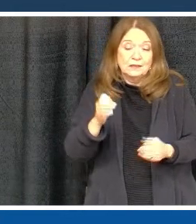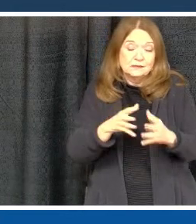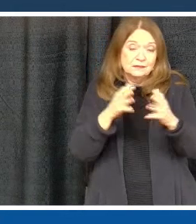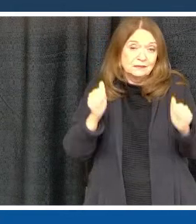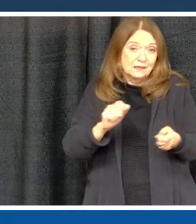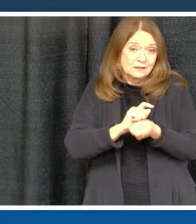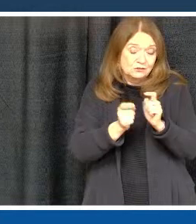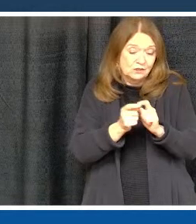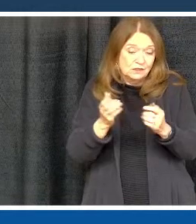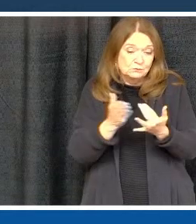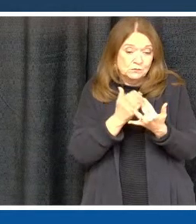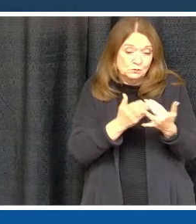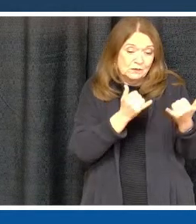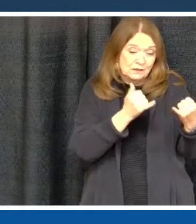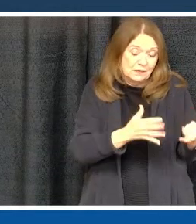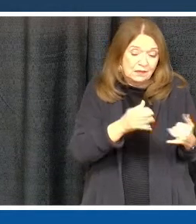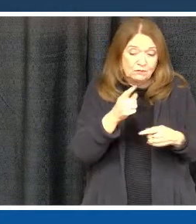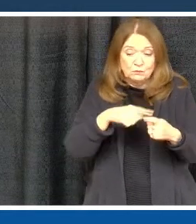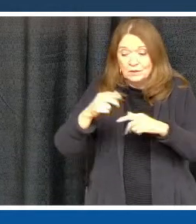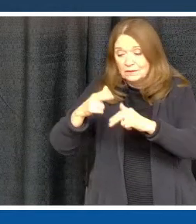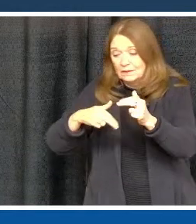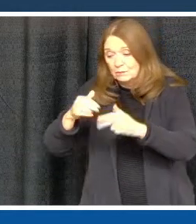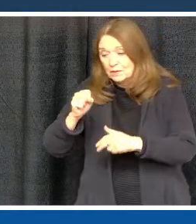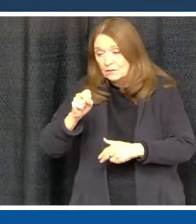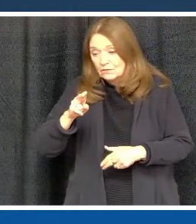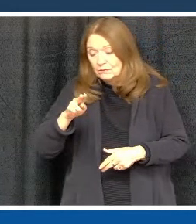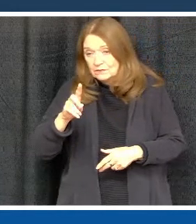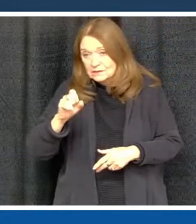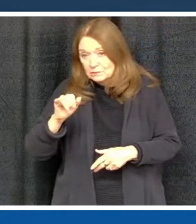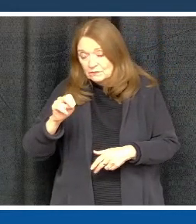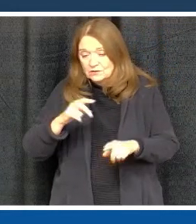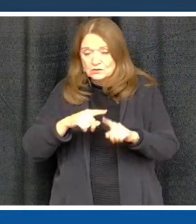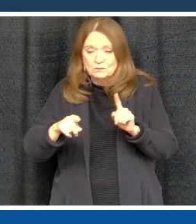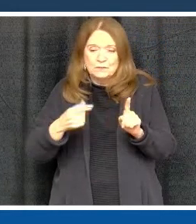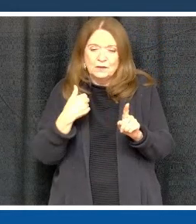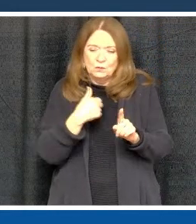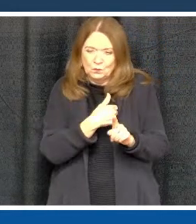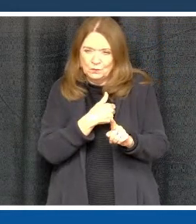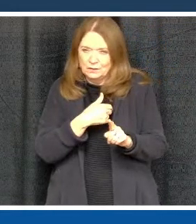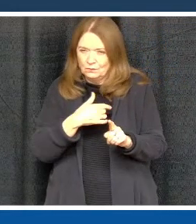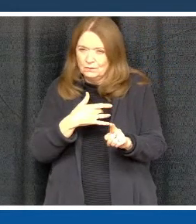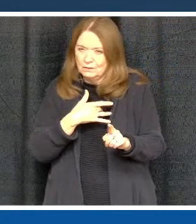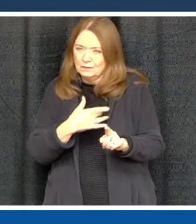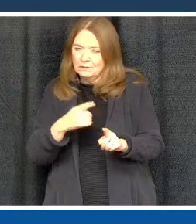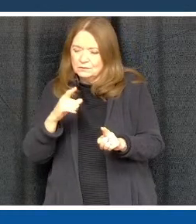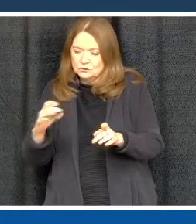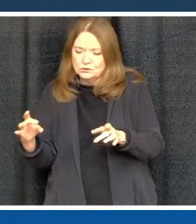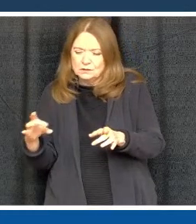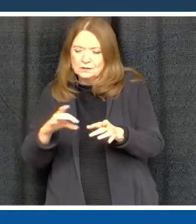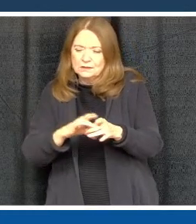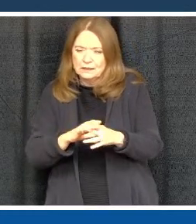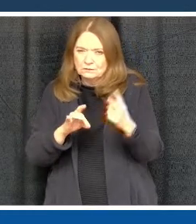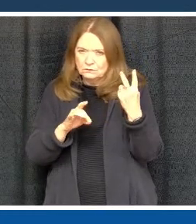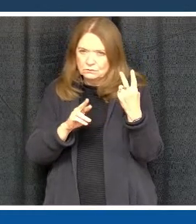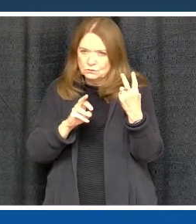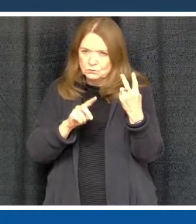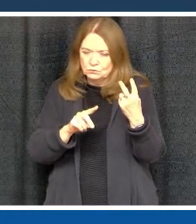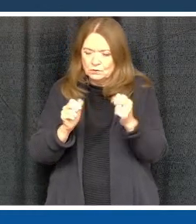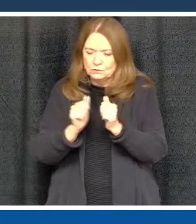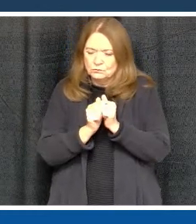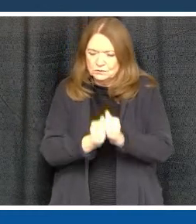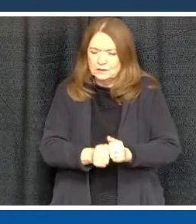the subdivision phase, but the planning commission would intend to connect those two roads together when it came through for